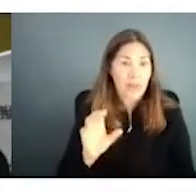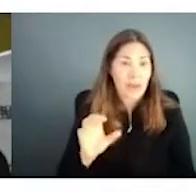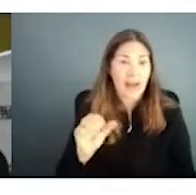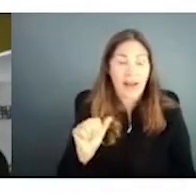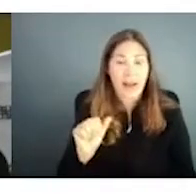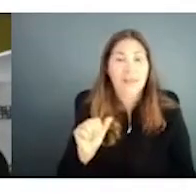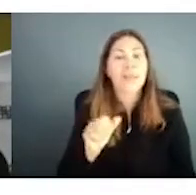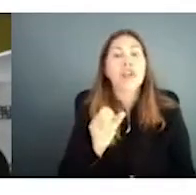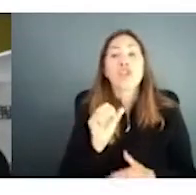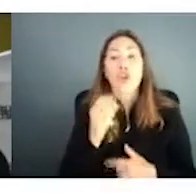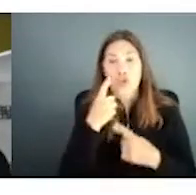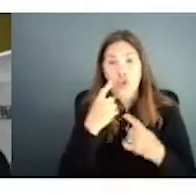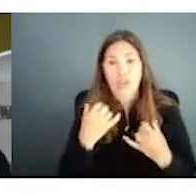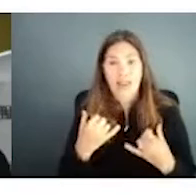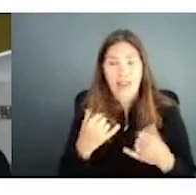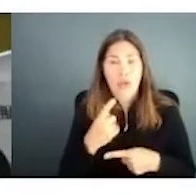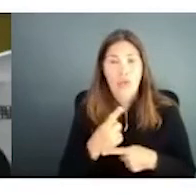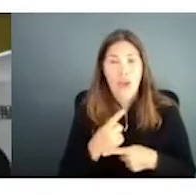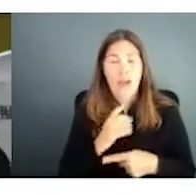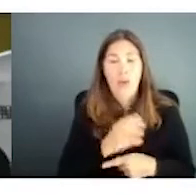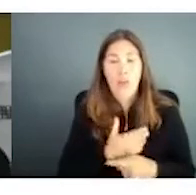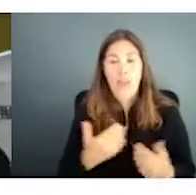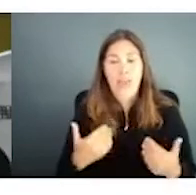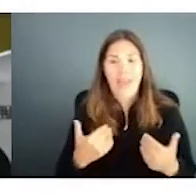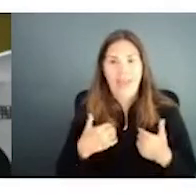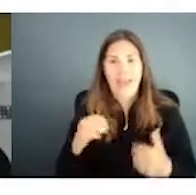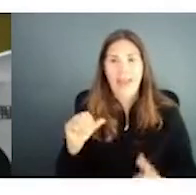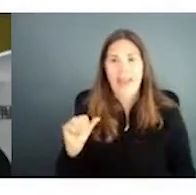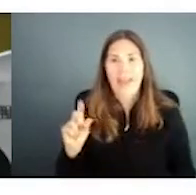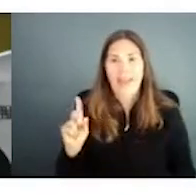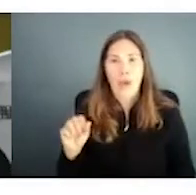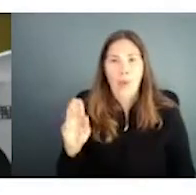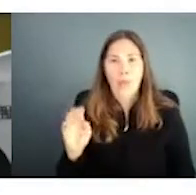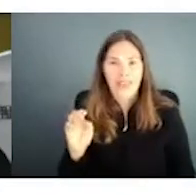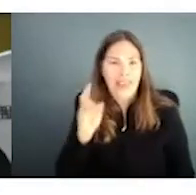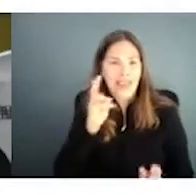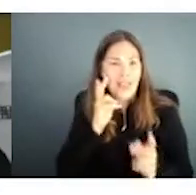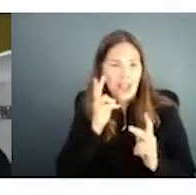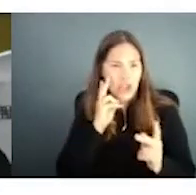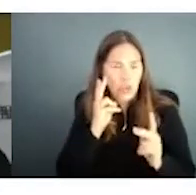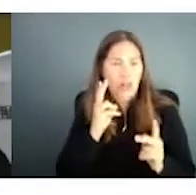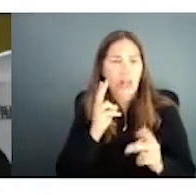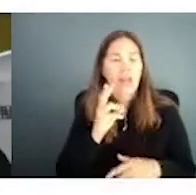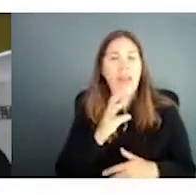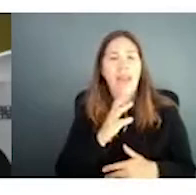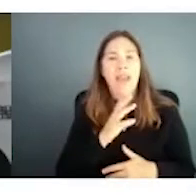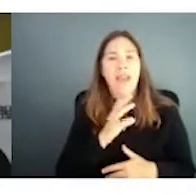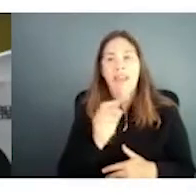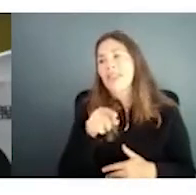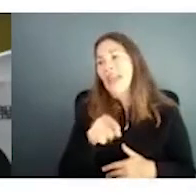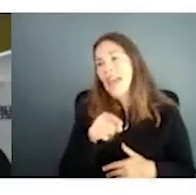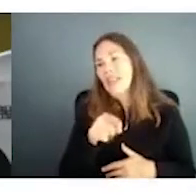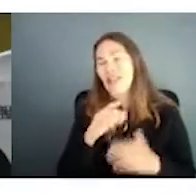So currently, right, we have Adobe Visual. You're welcome. Adobe Visual is